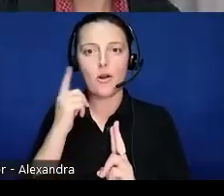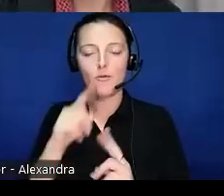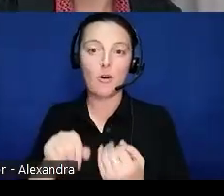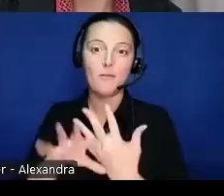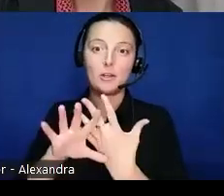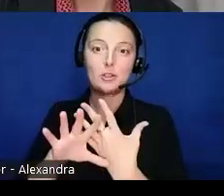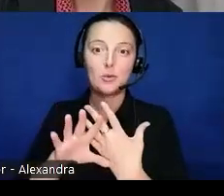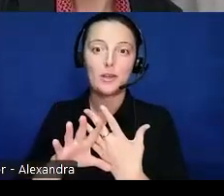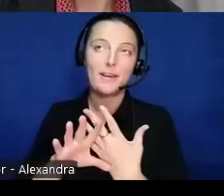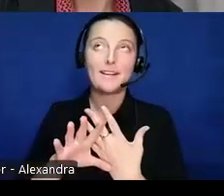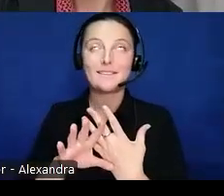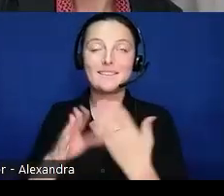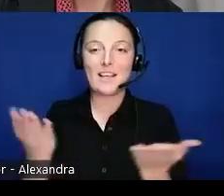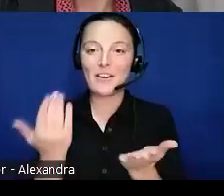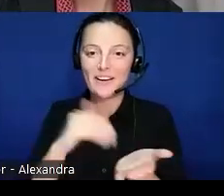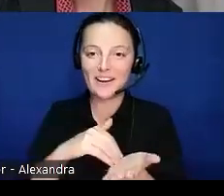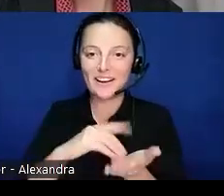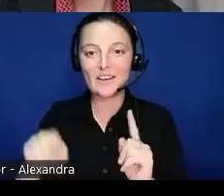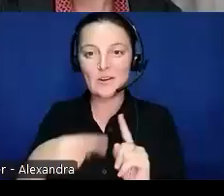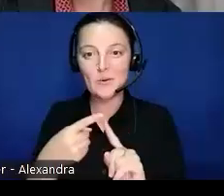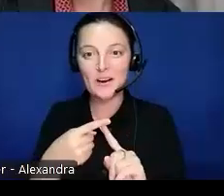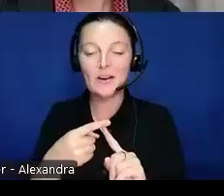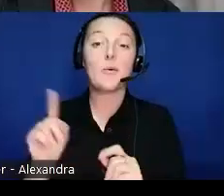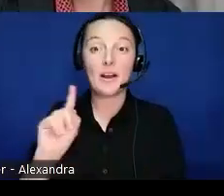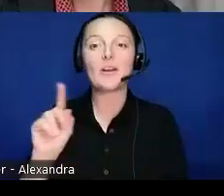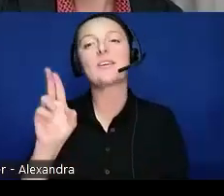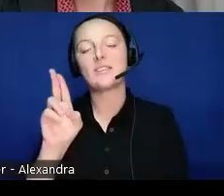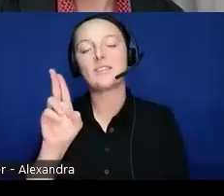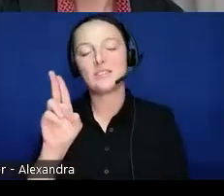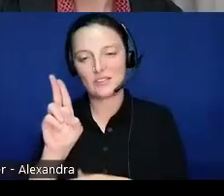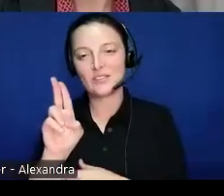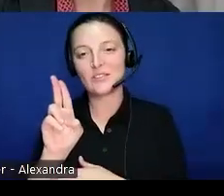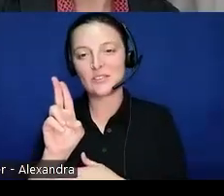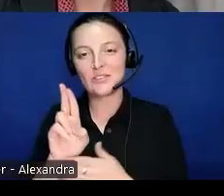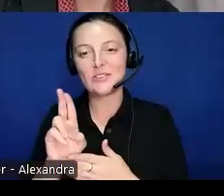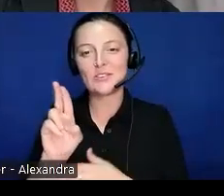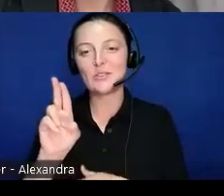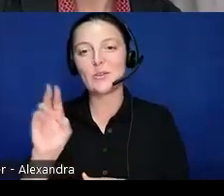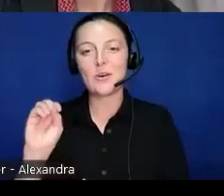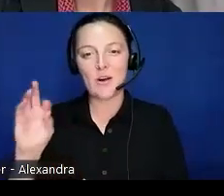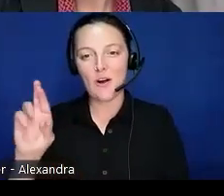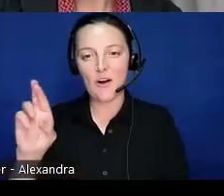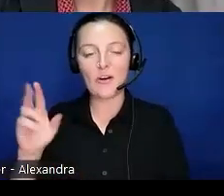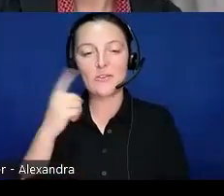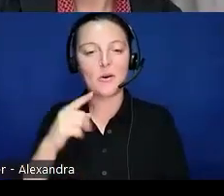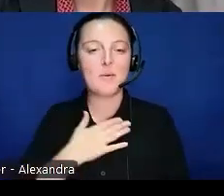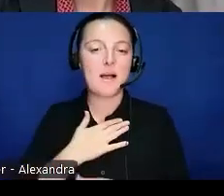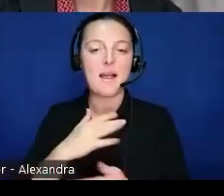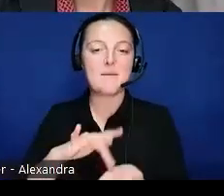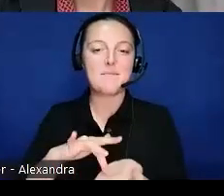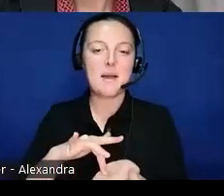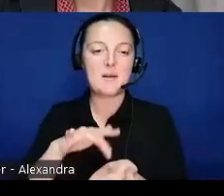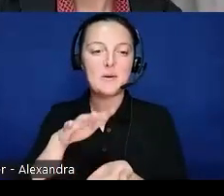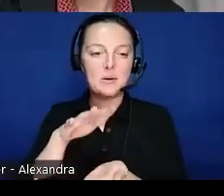of R, where I did my medical school training and were some of the most important learning moments in